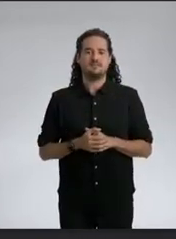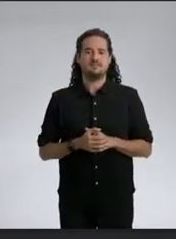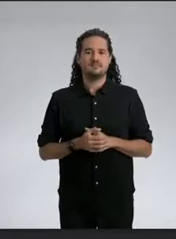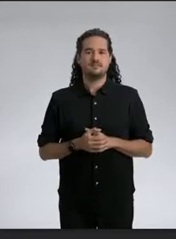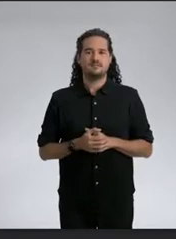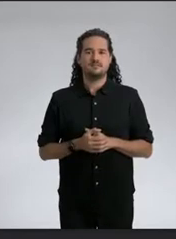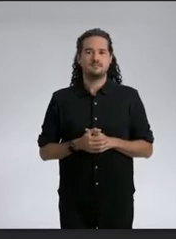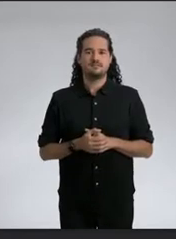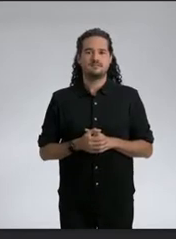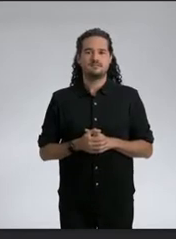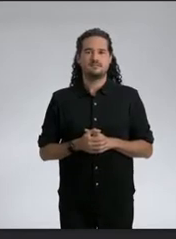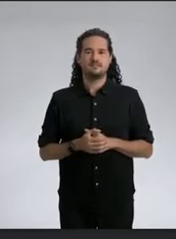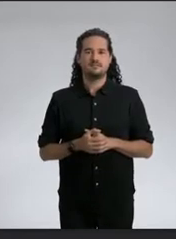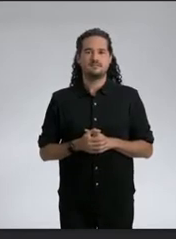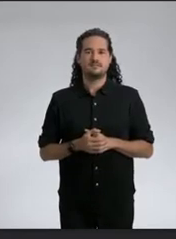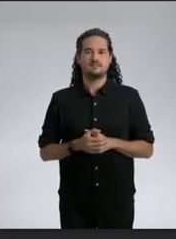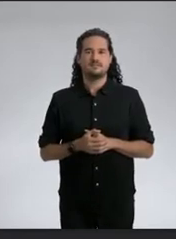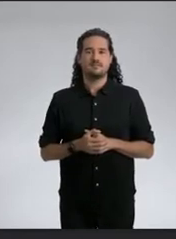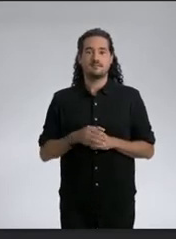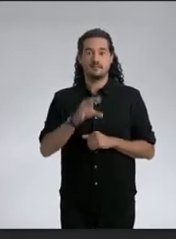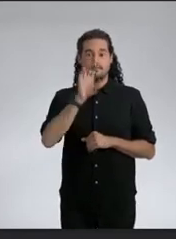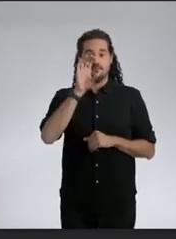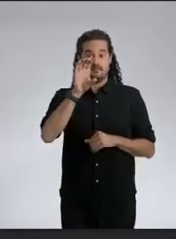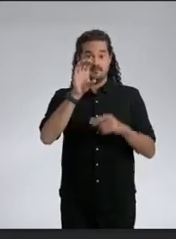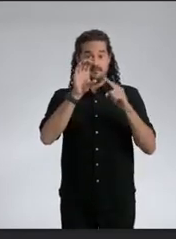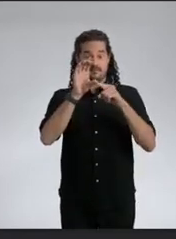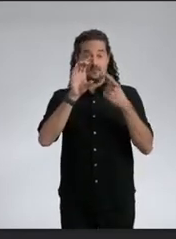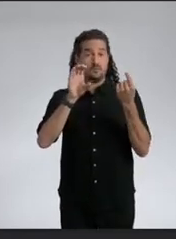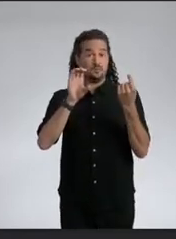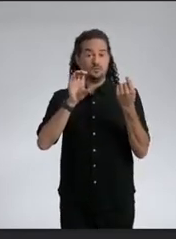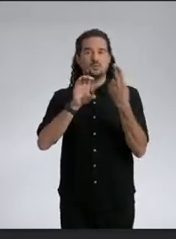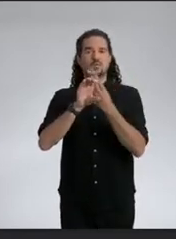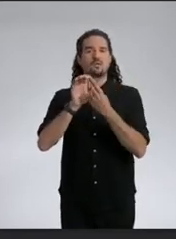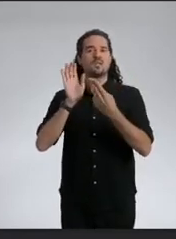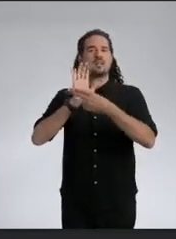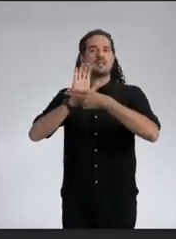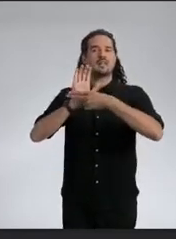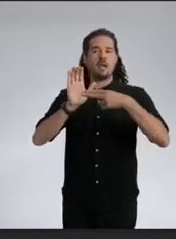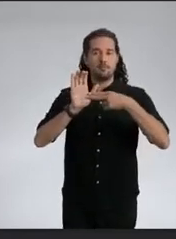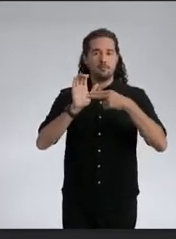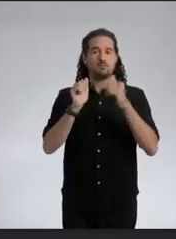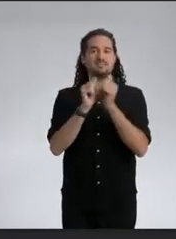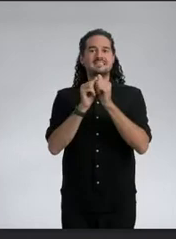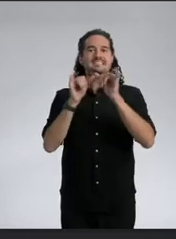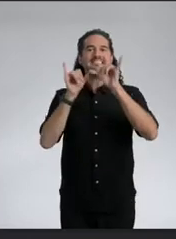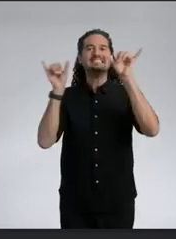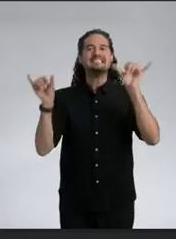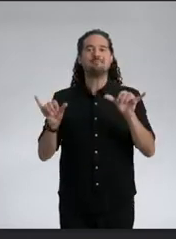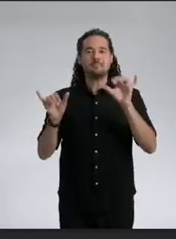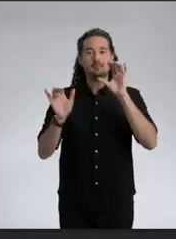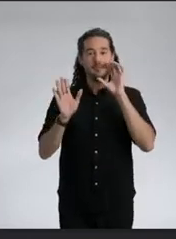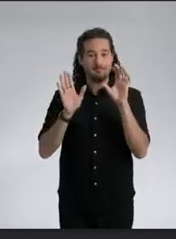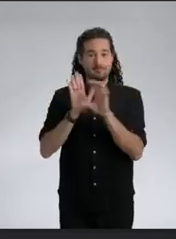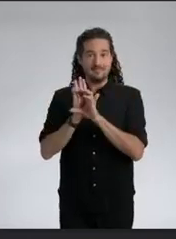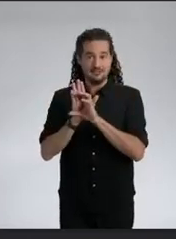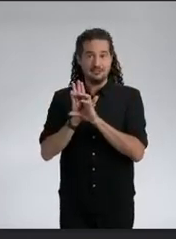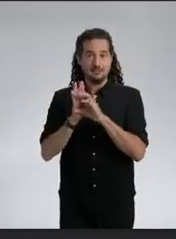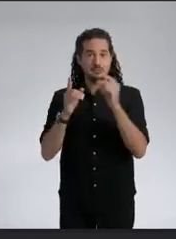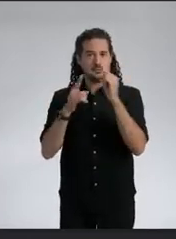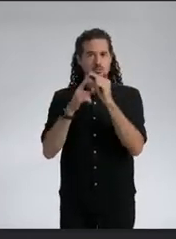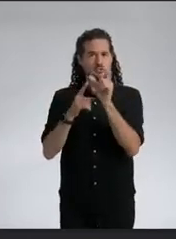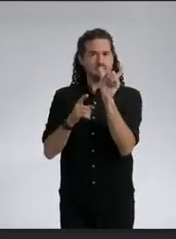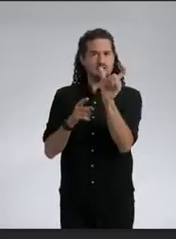For the body, I'll use a label with a system image. The text will be say hello,